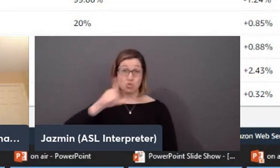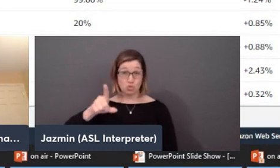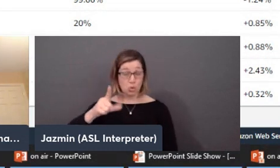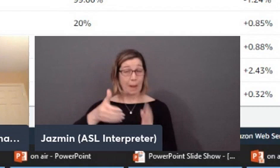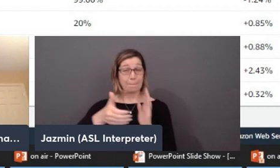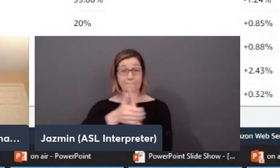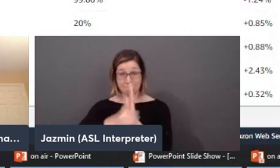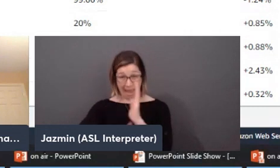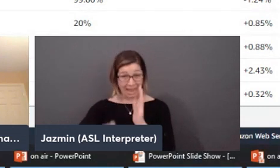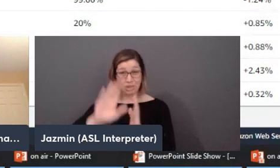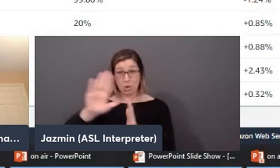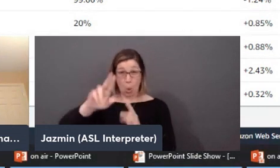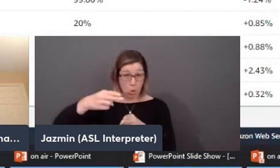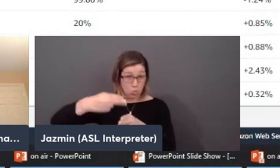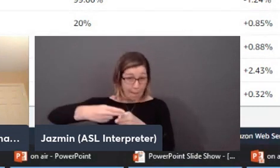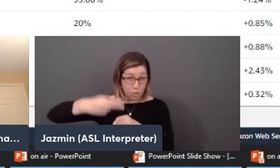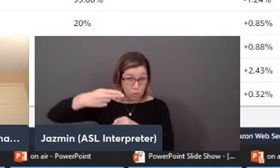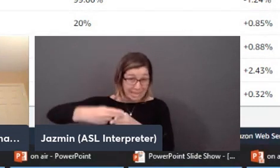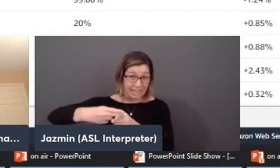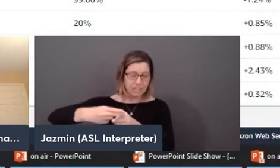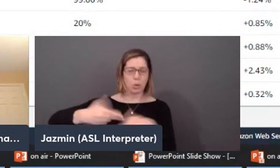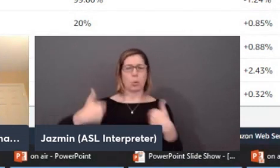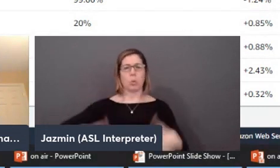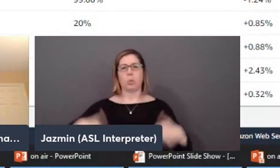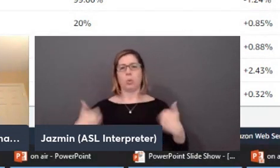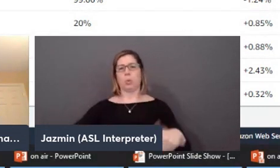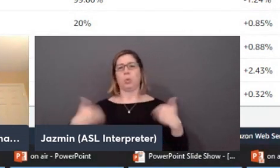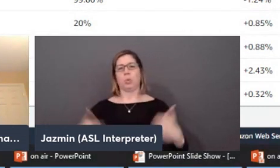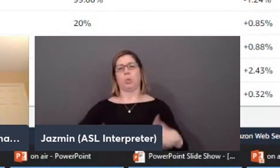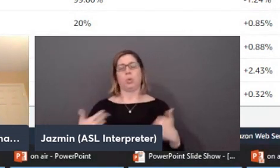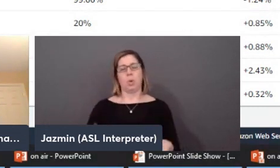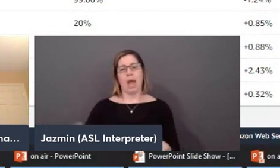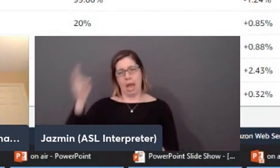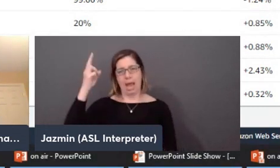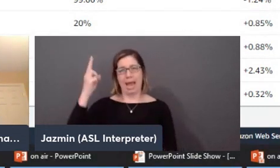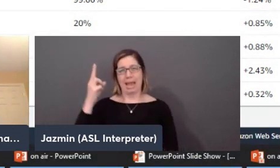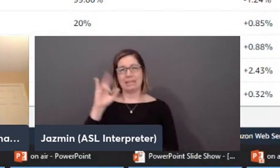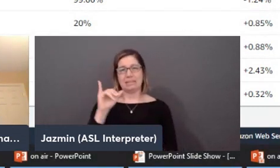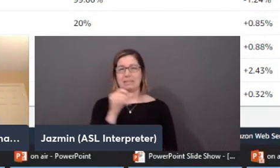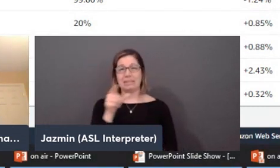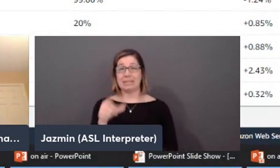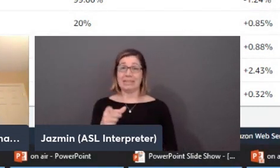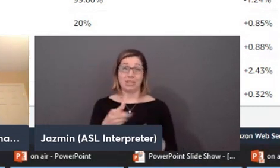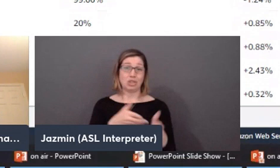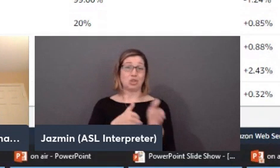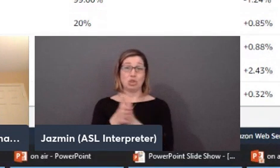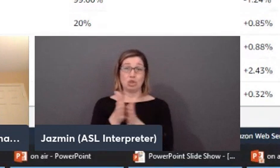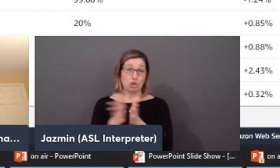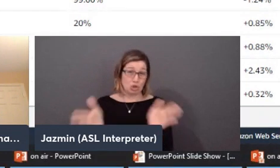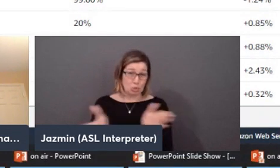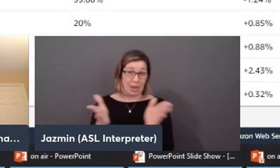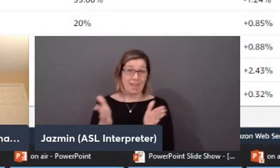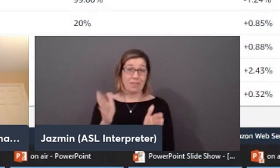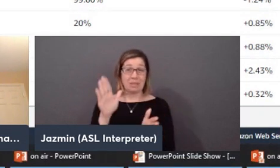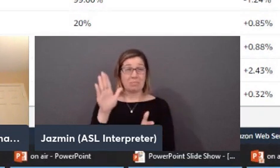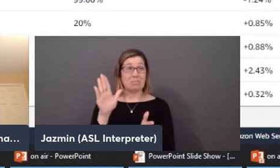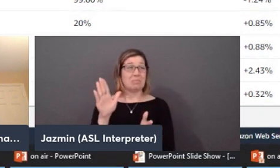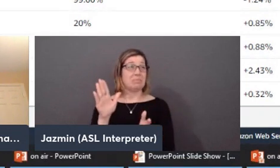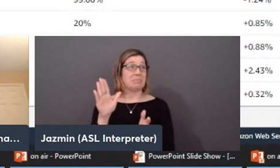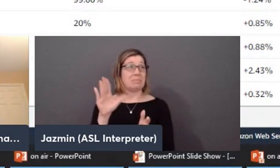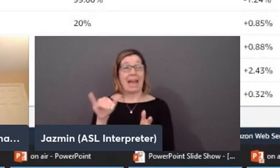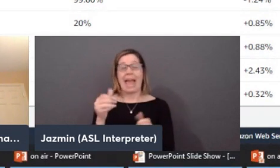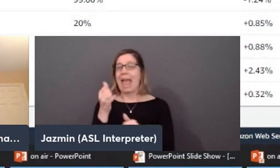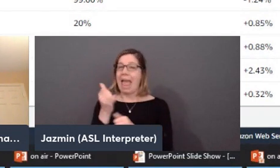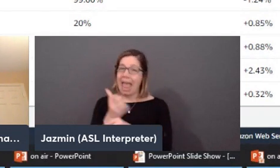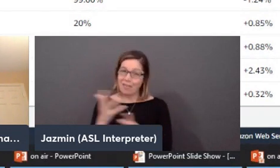is, and again, a lot of that is driven by the fact that everything is a special solution